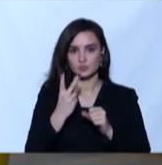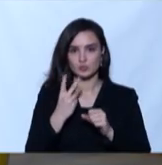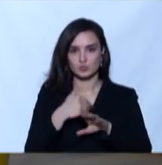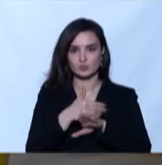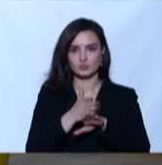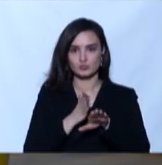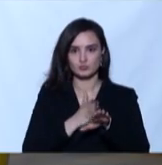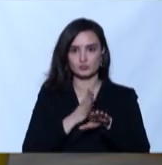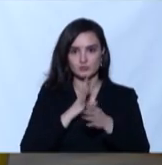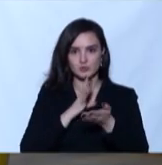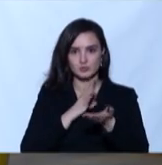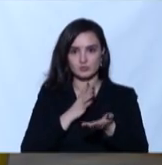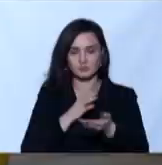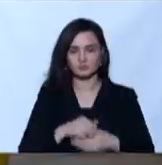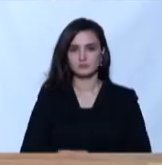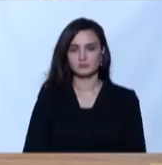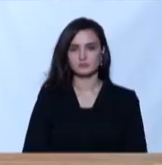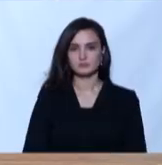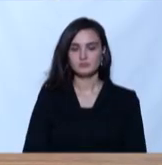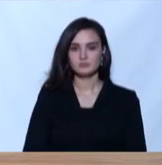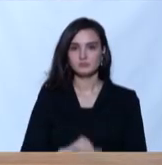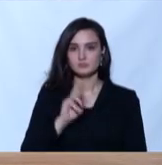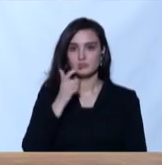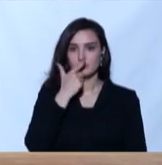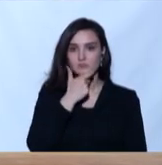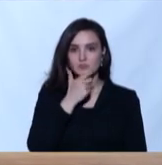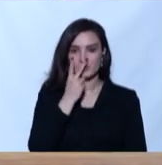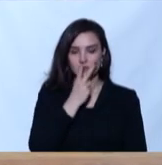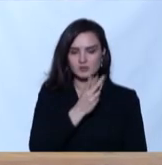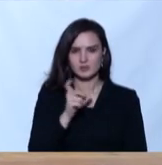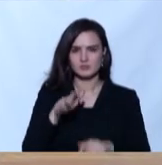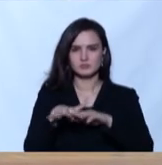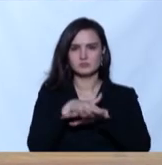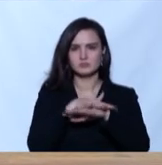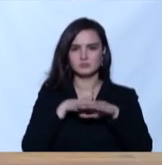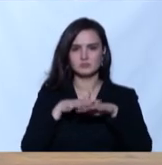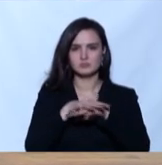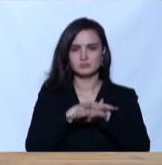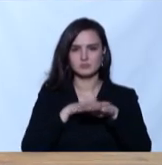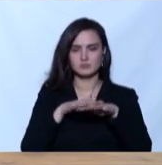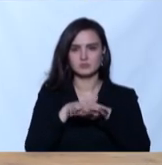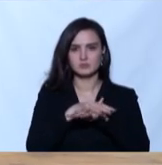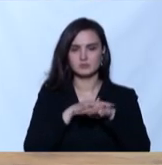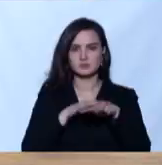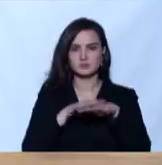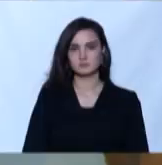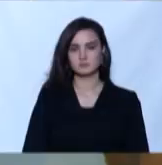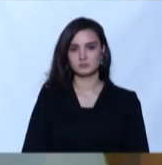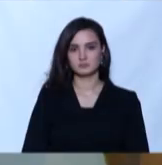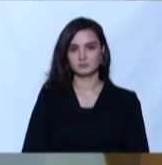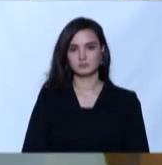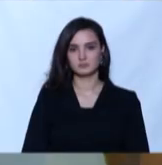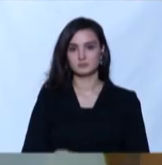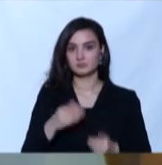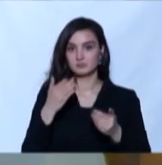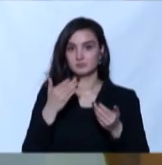were sticking out. And staring at Dorothy was a crowd of little people. They came and said,